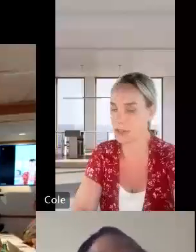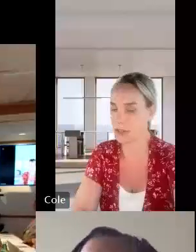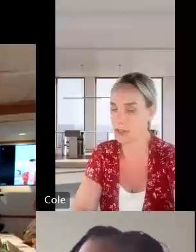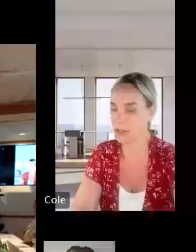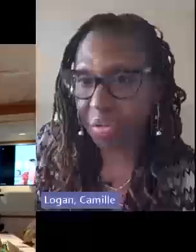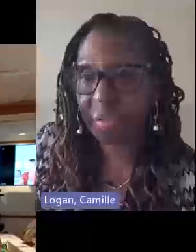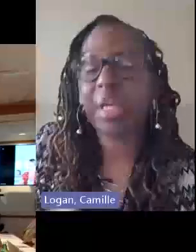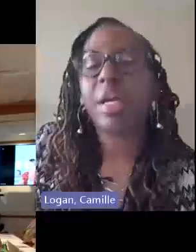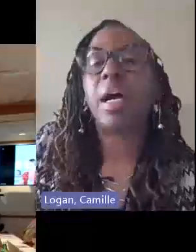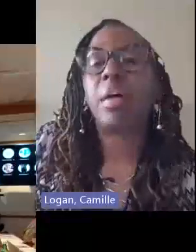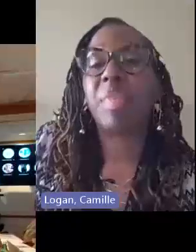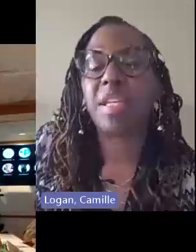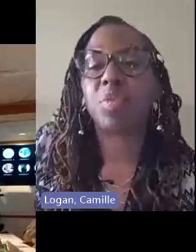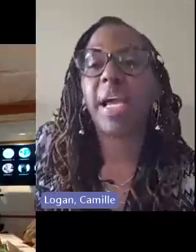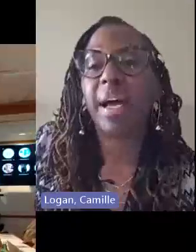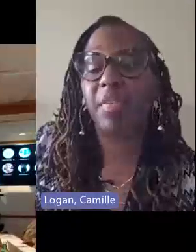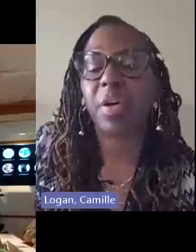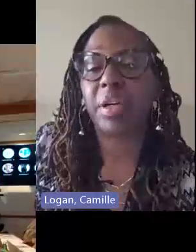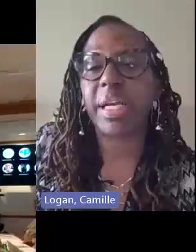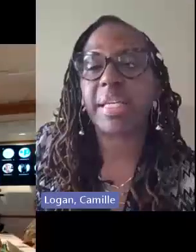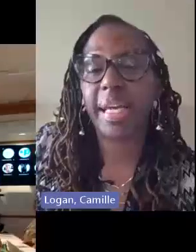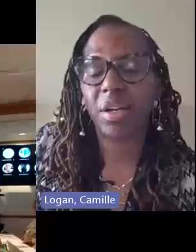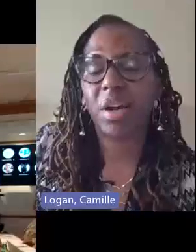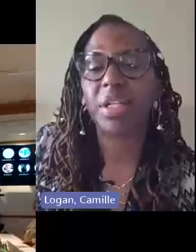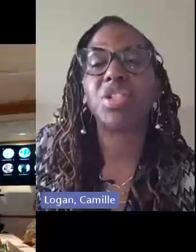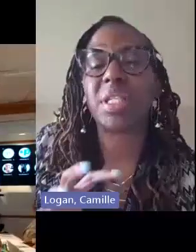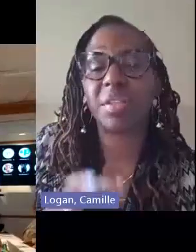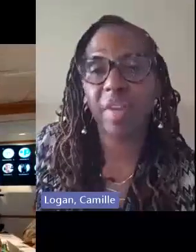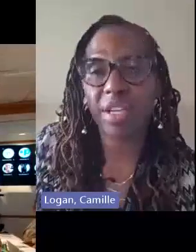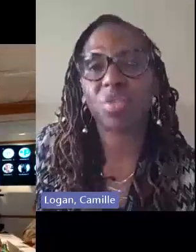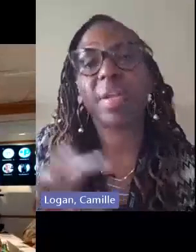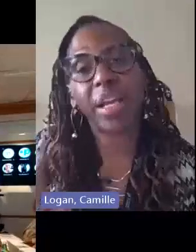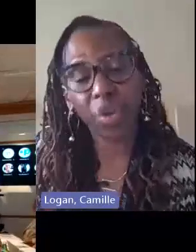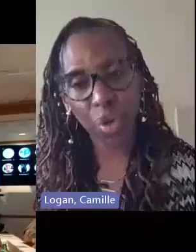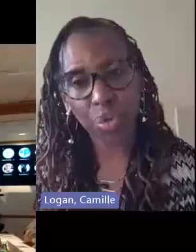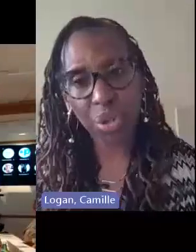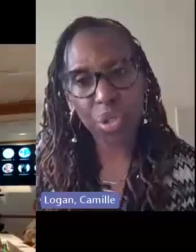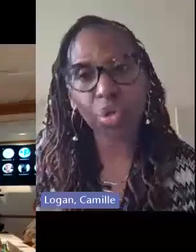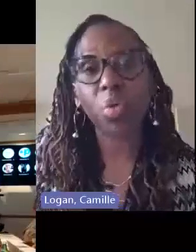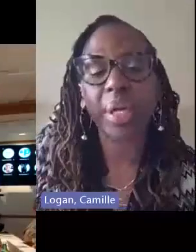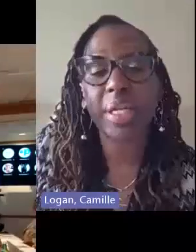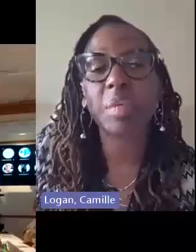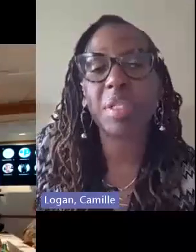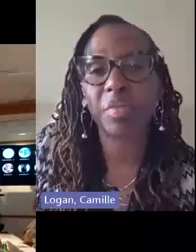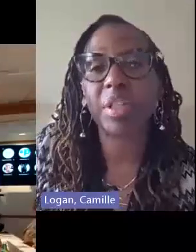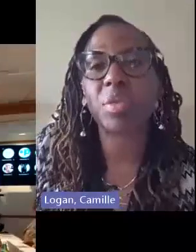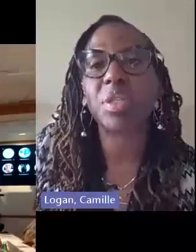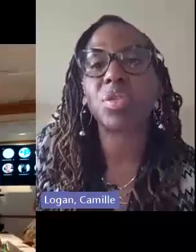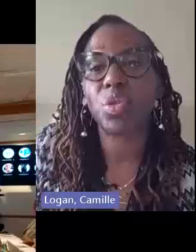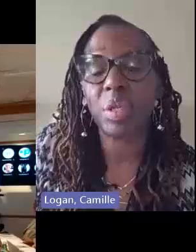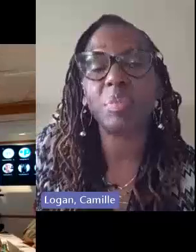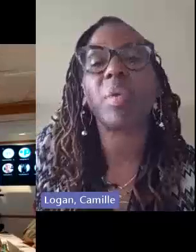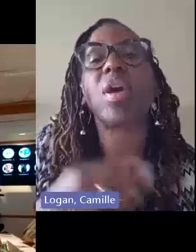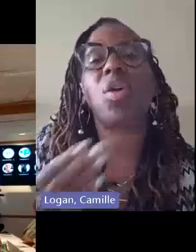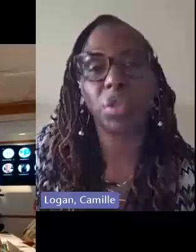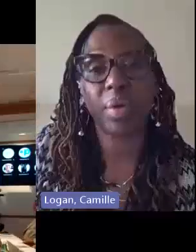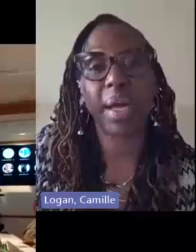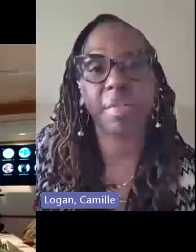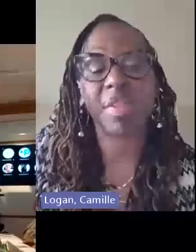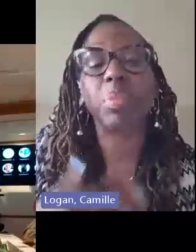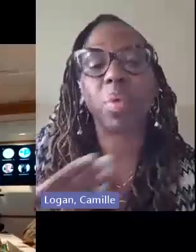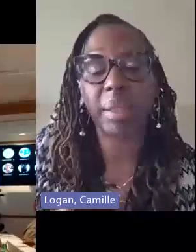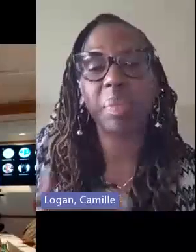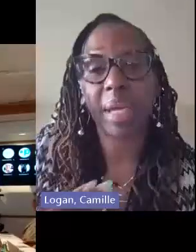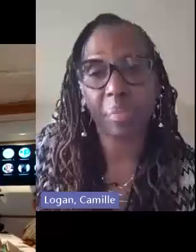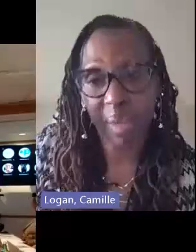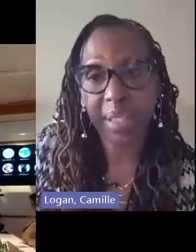And it's both because we have our Indigenous advisors and our coaches who are working specifically with students, but we also